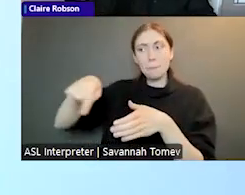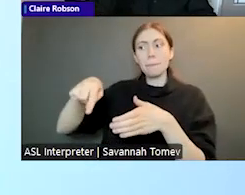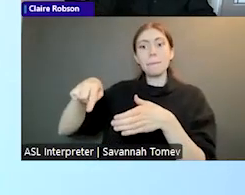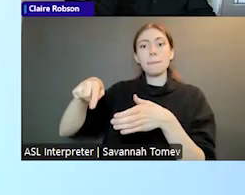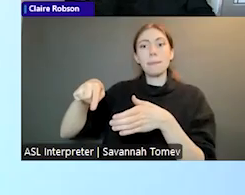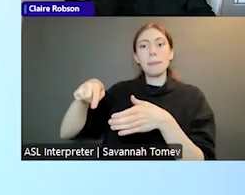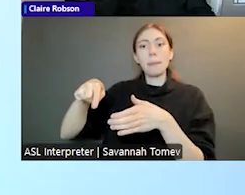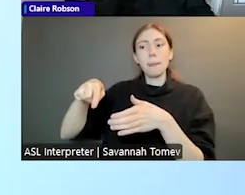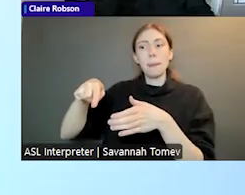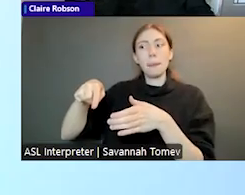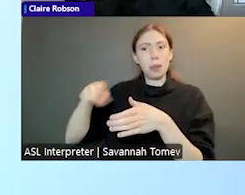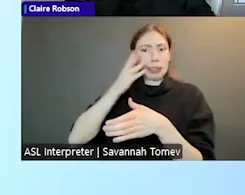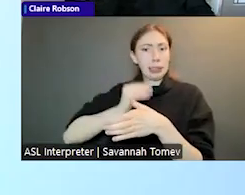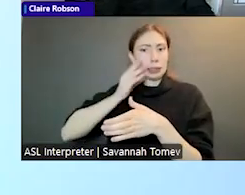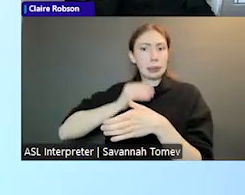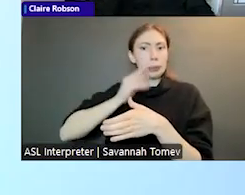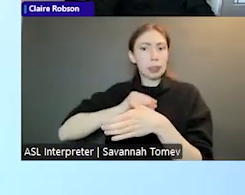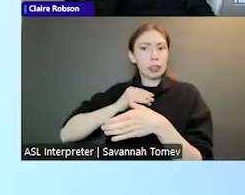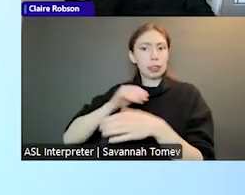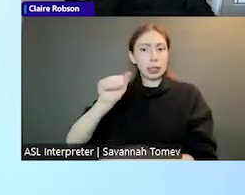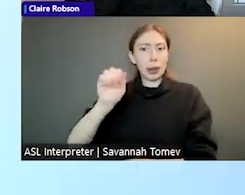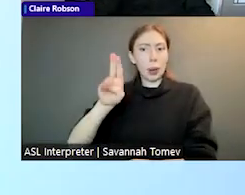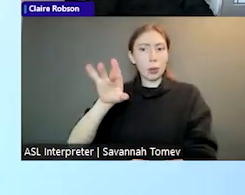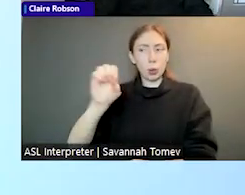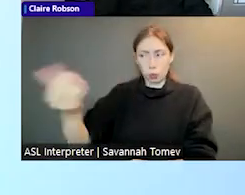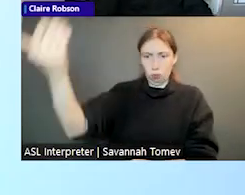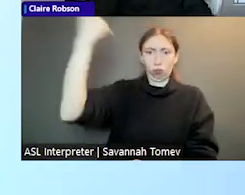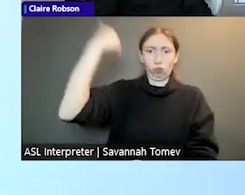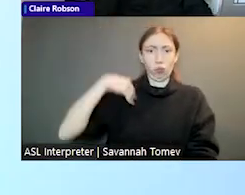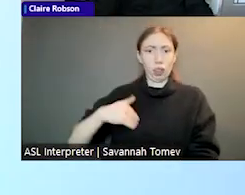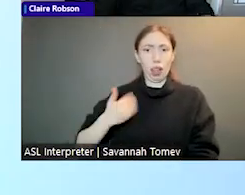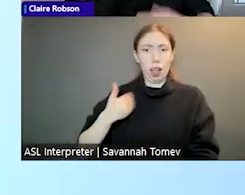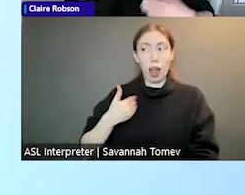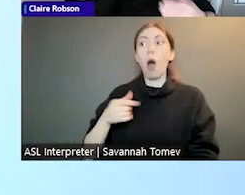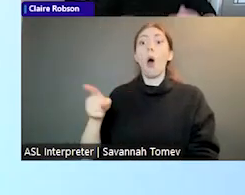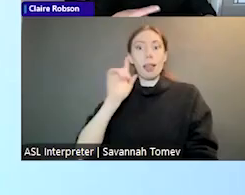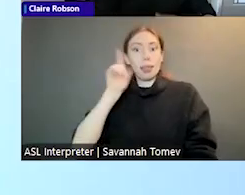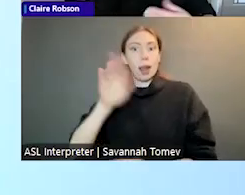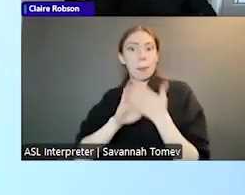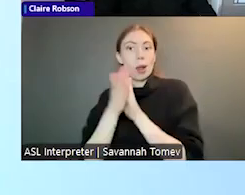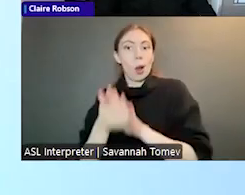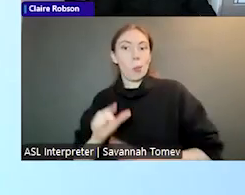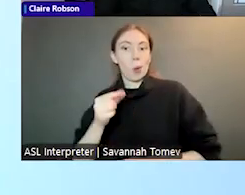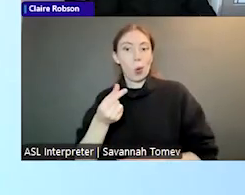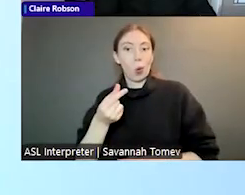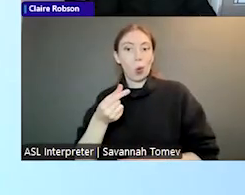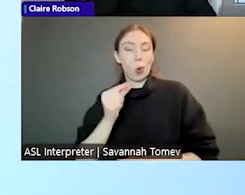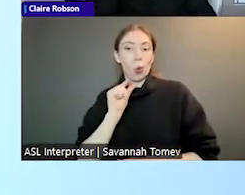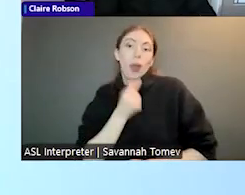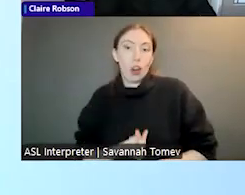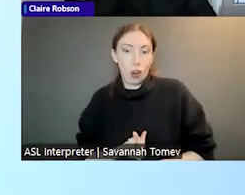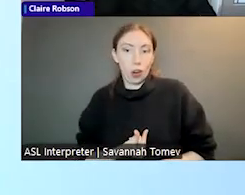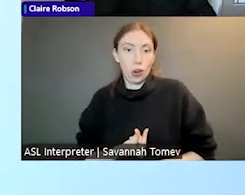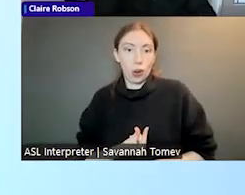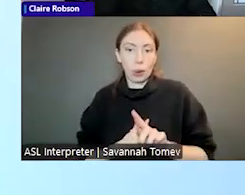queer, as you might say. But of course, more recent research reverses that